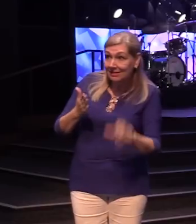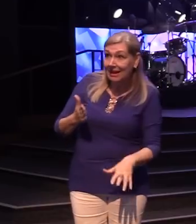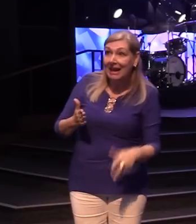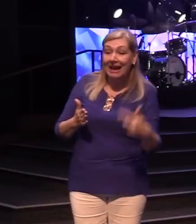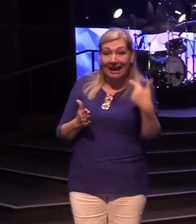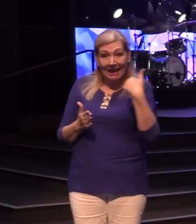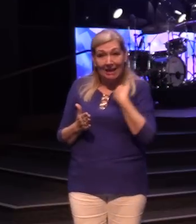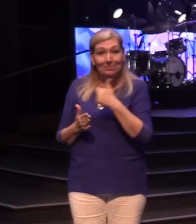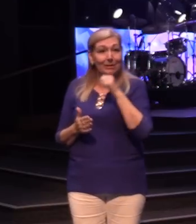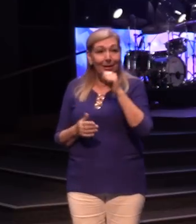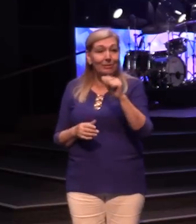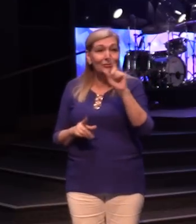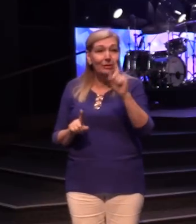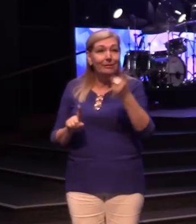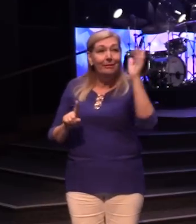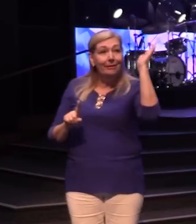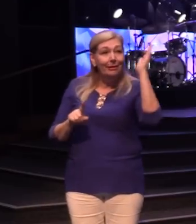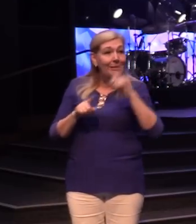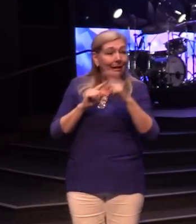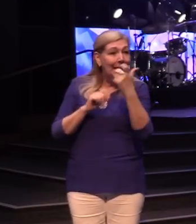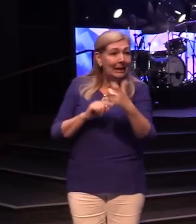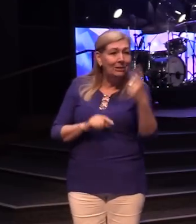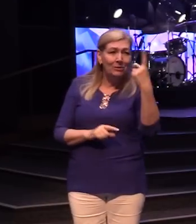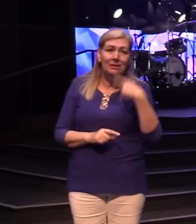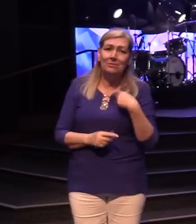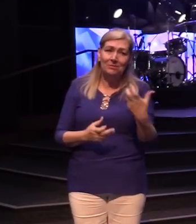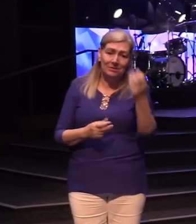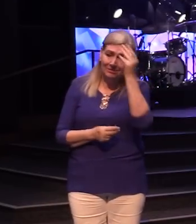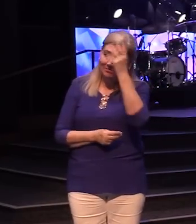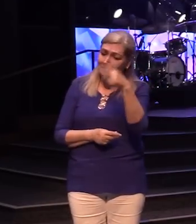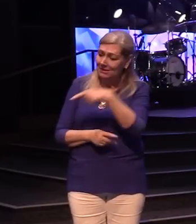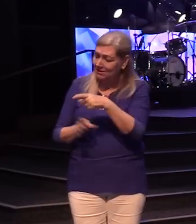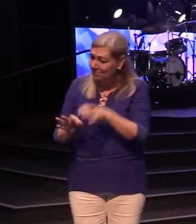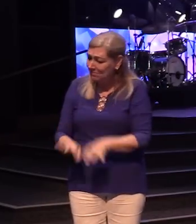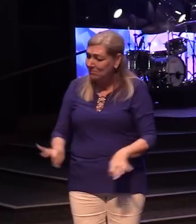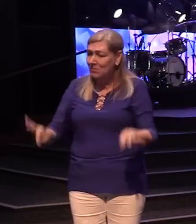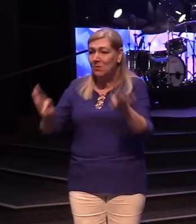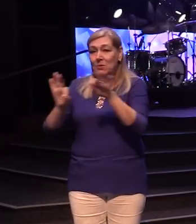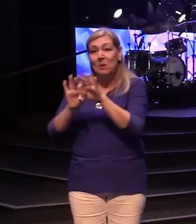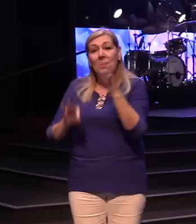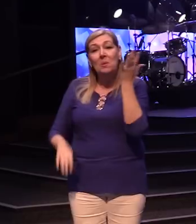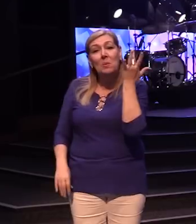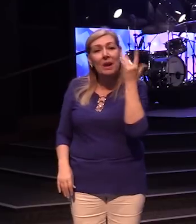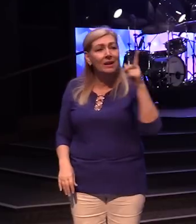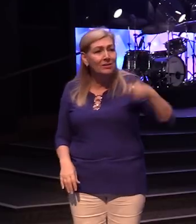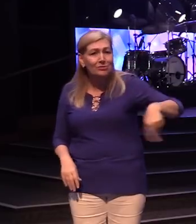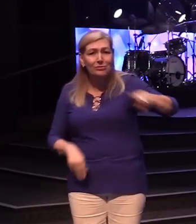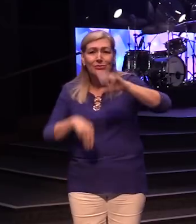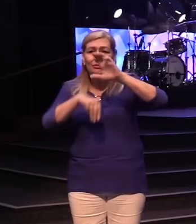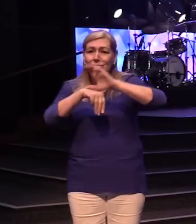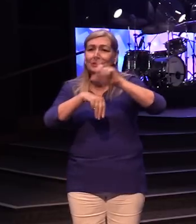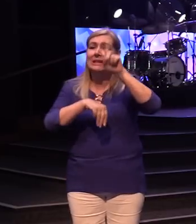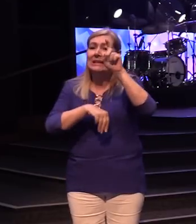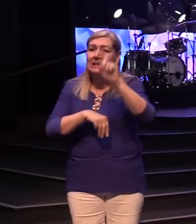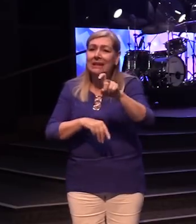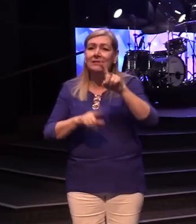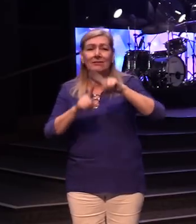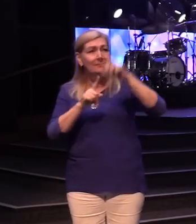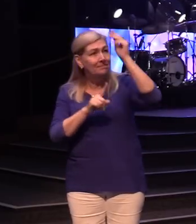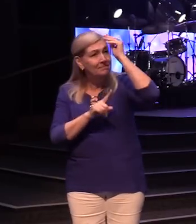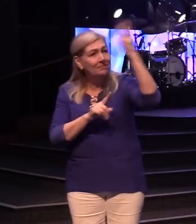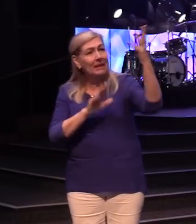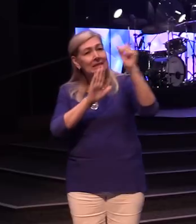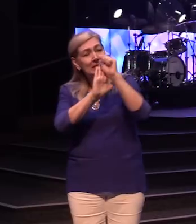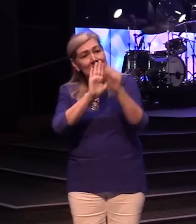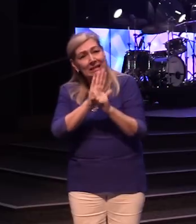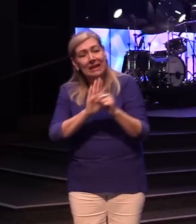gallery here. I want to deal with a very important issue. The church must call upon state legislatures in